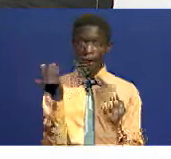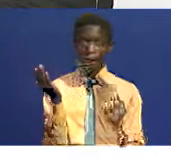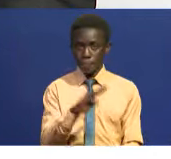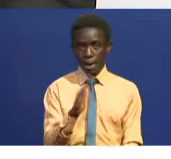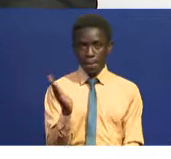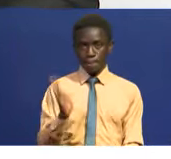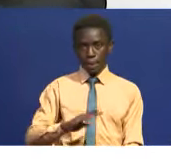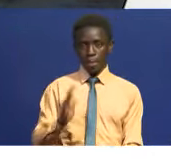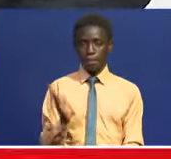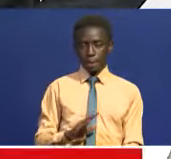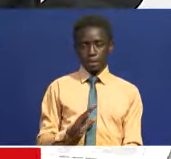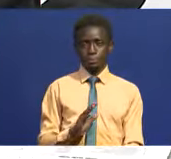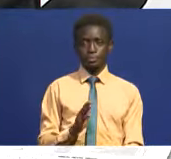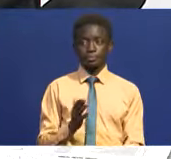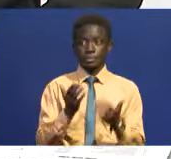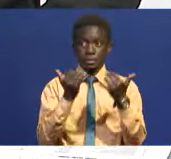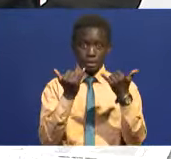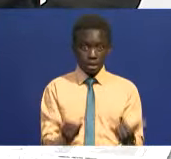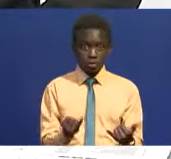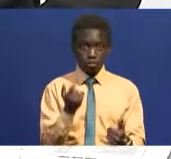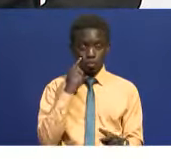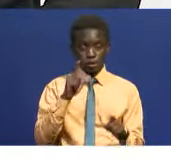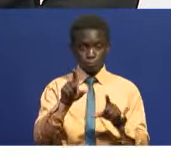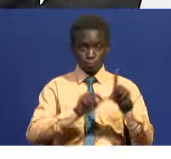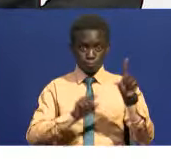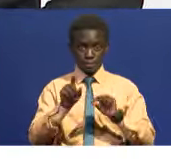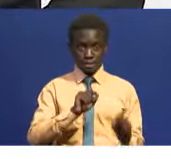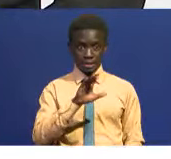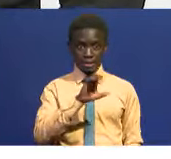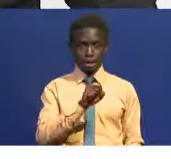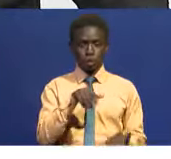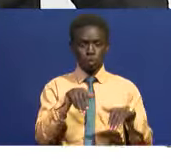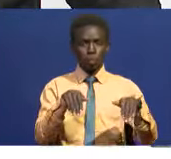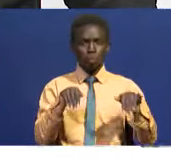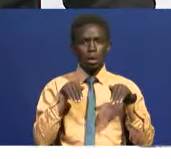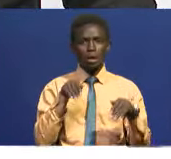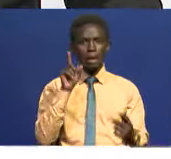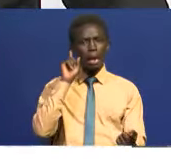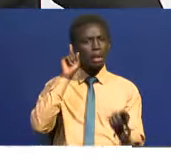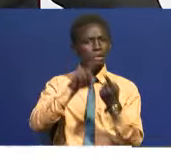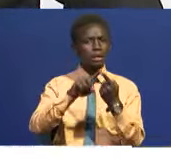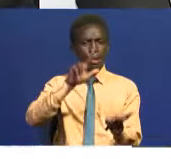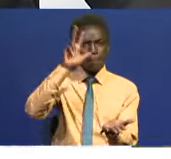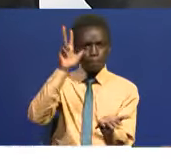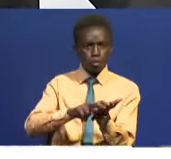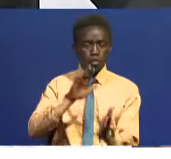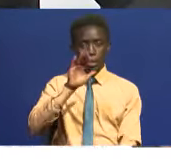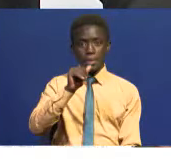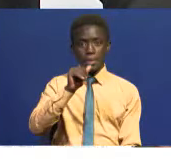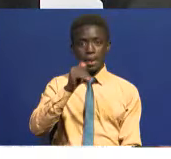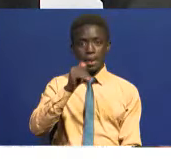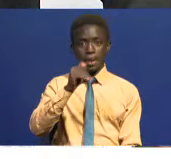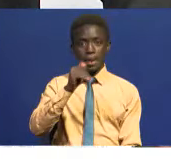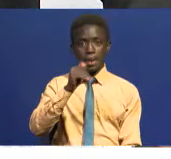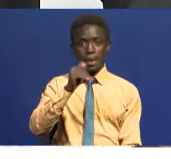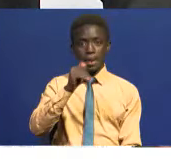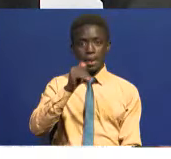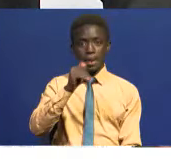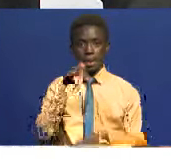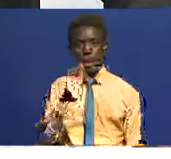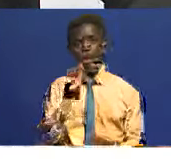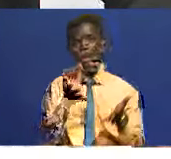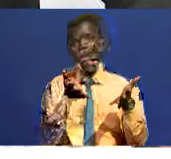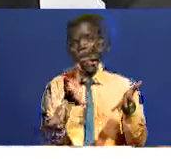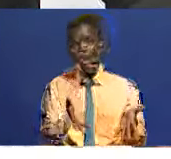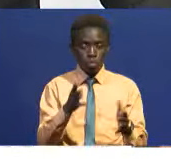of various persons to the cabinet awaiting approval by the National Assembly has elicited mixed reactions.